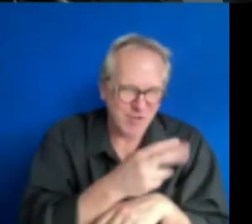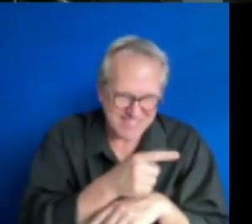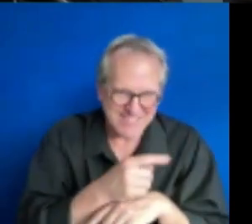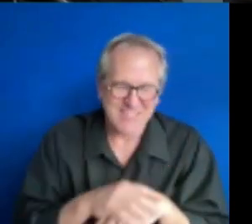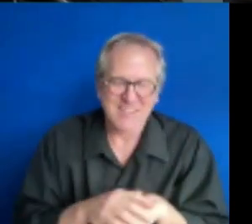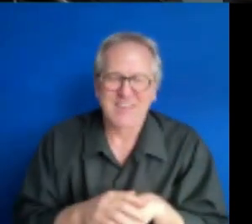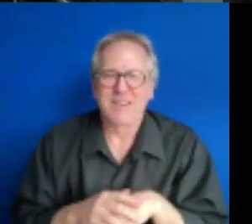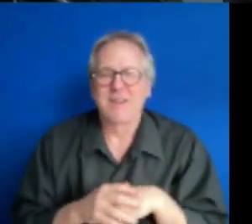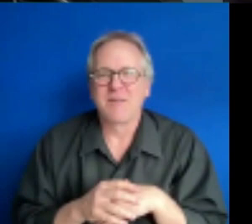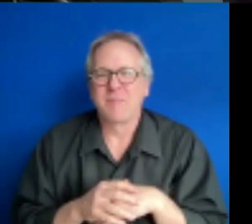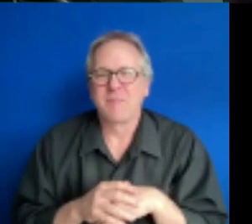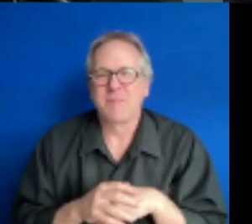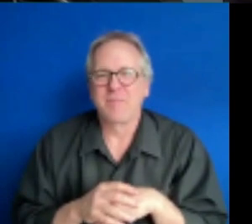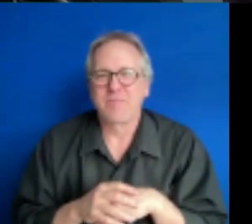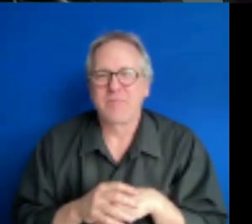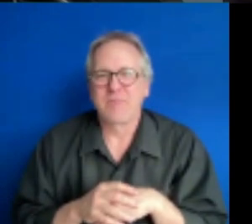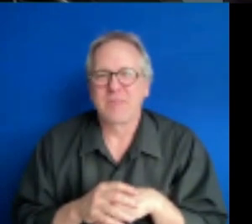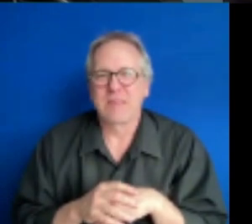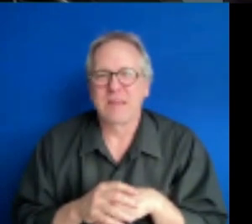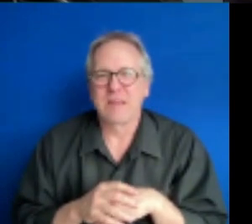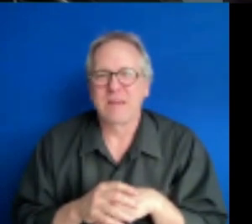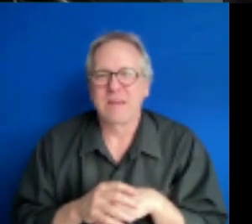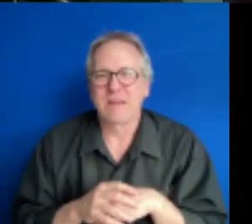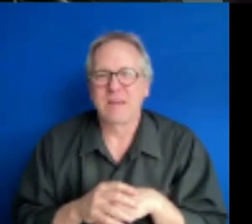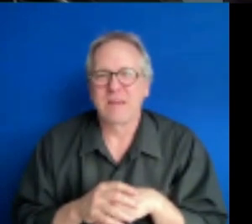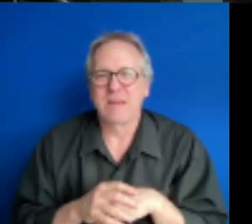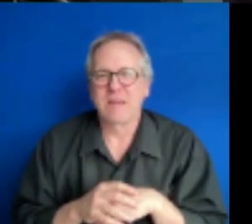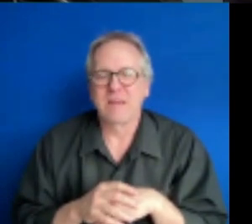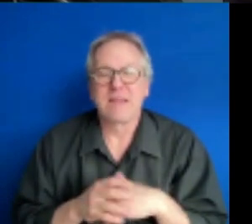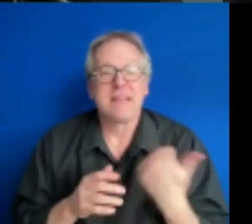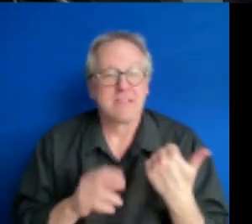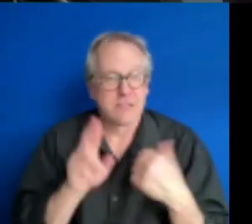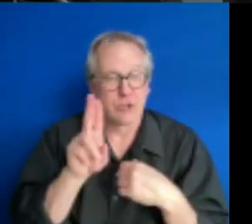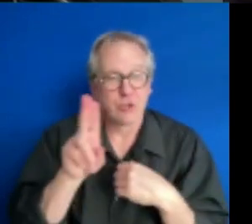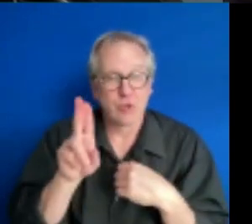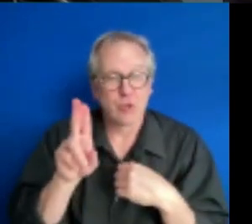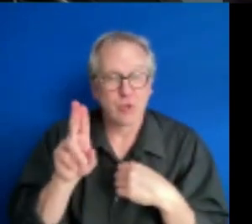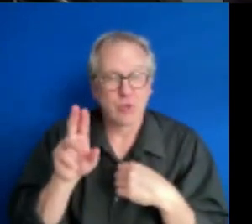And he's a UU minister in Texas.